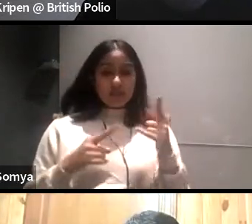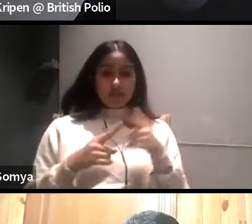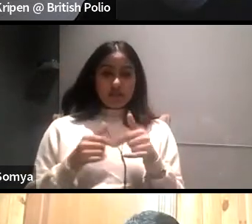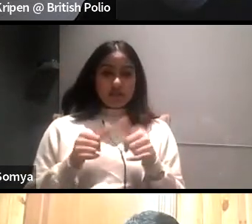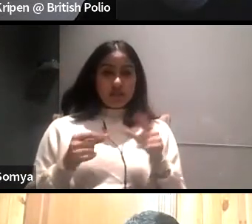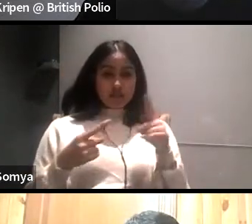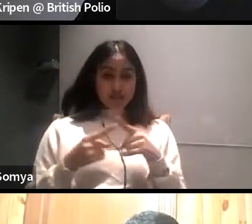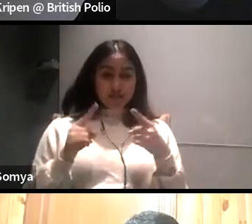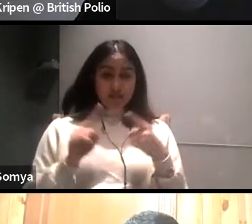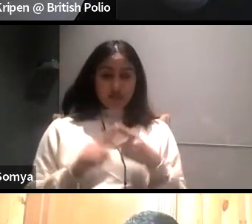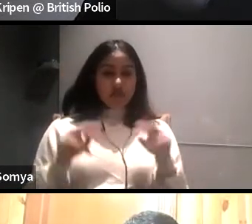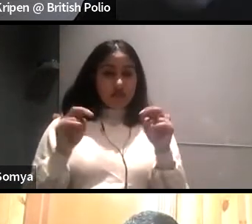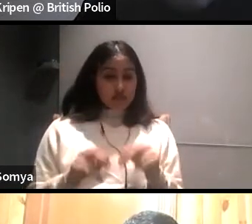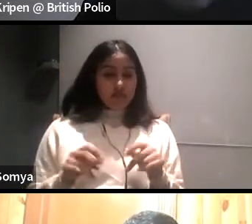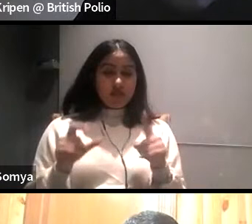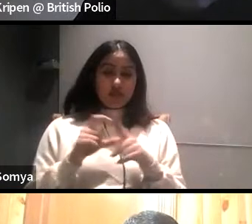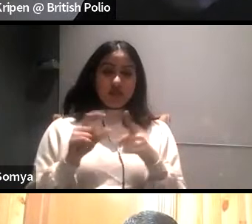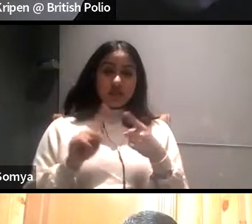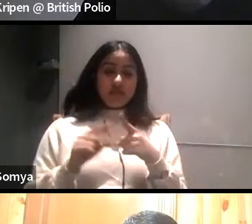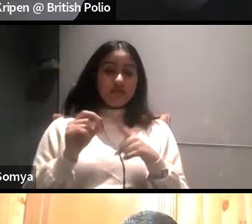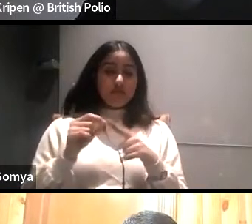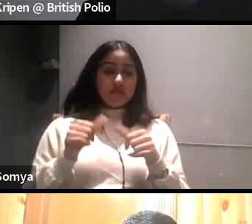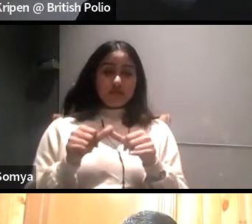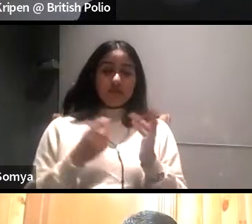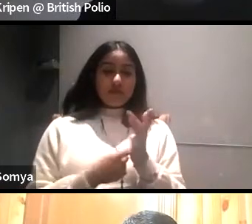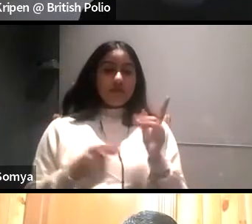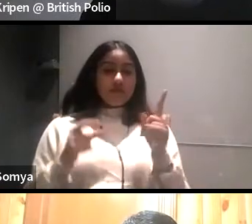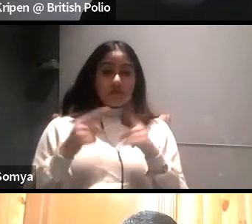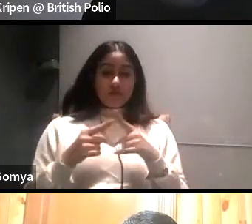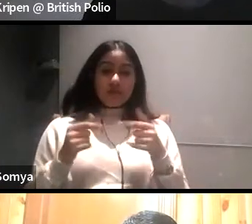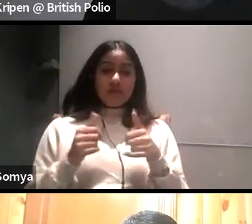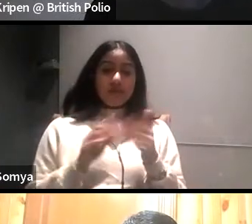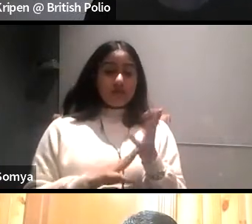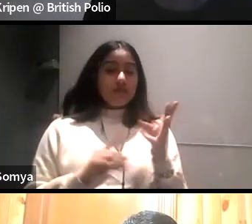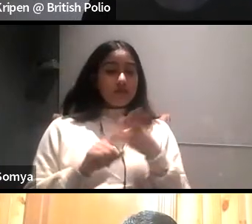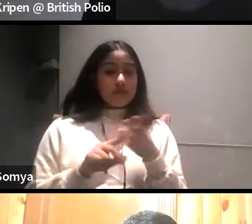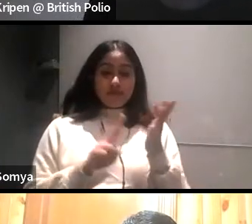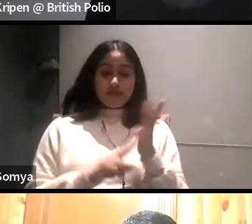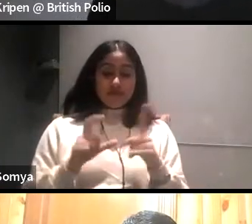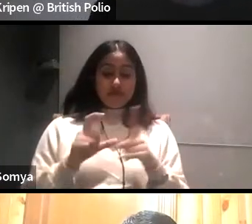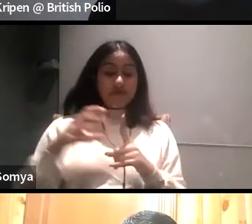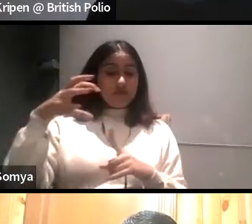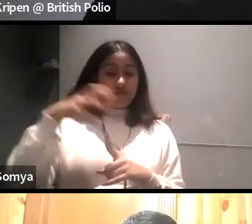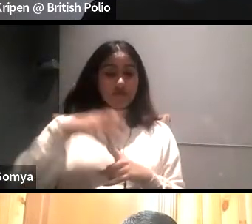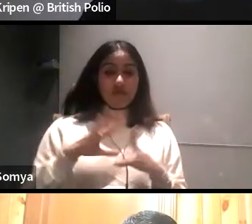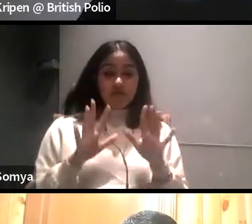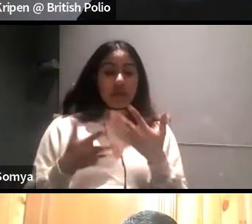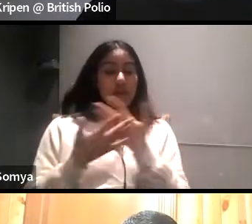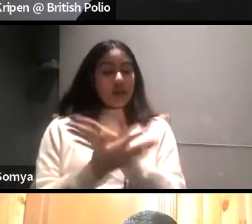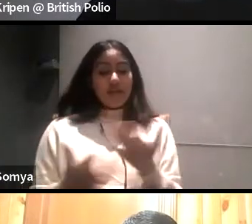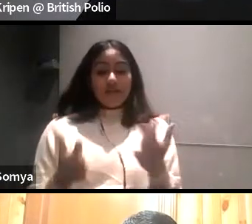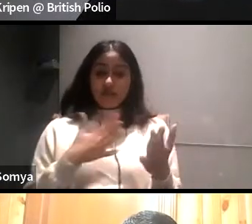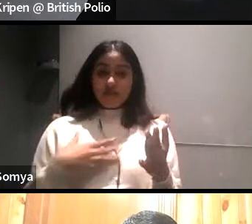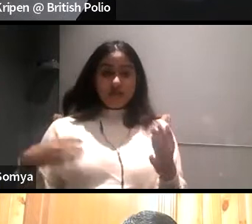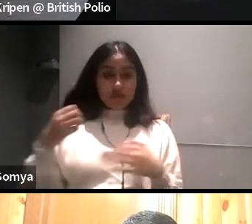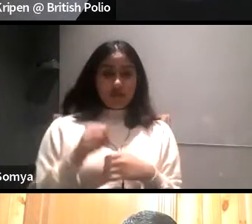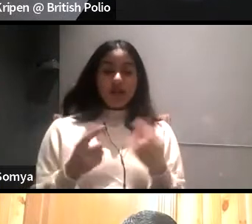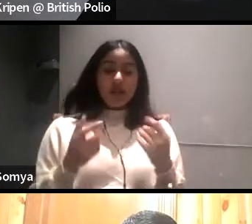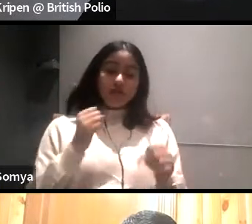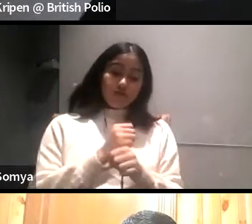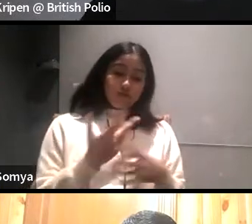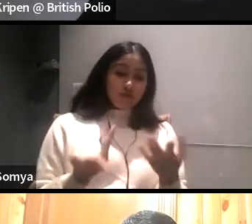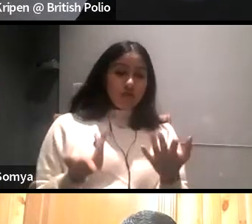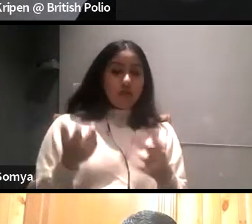a requirement by Department of Labor that every organization, if they are government,